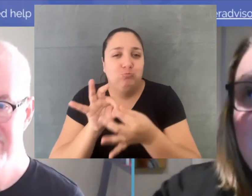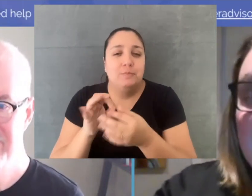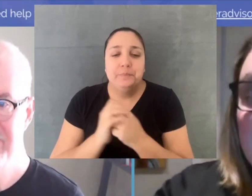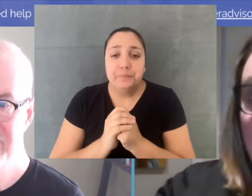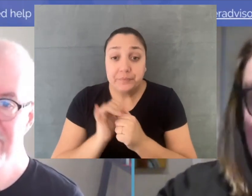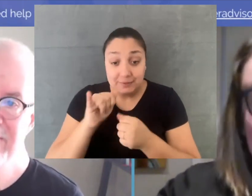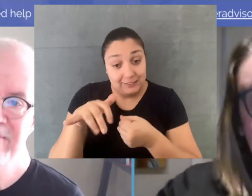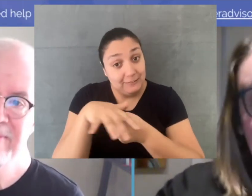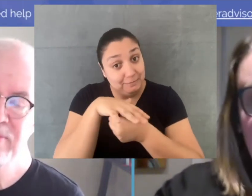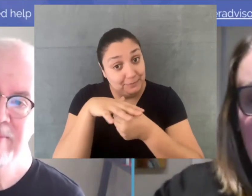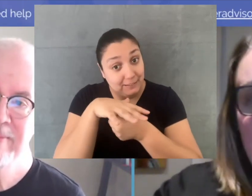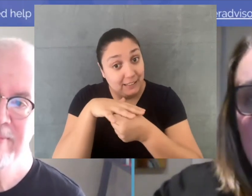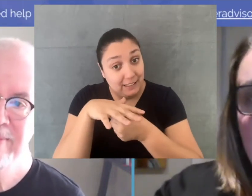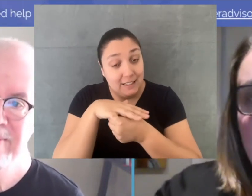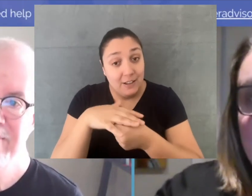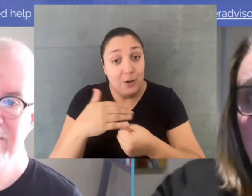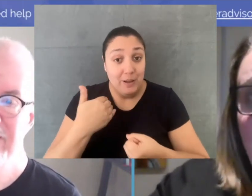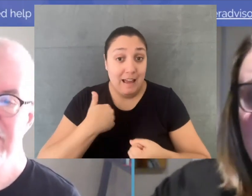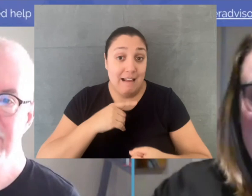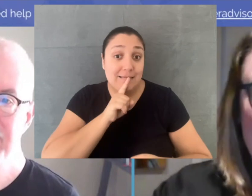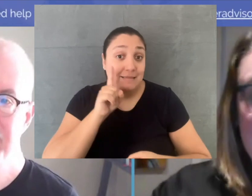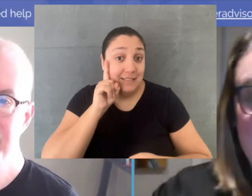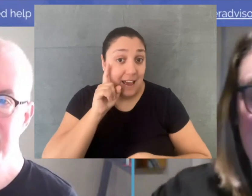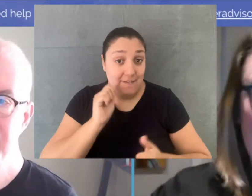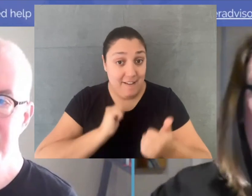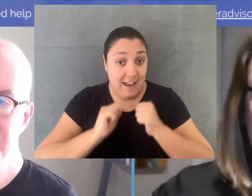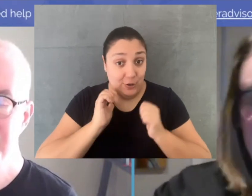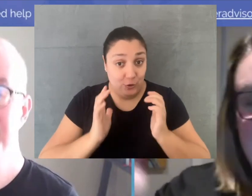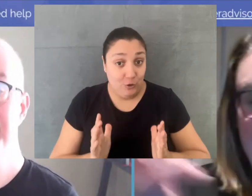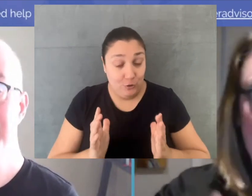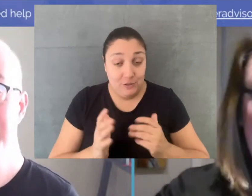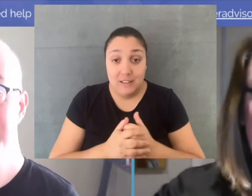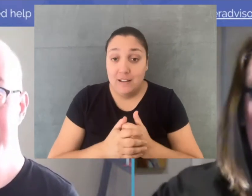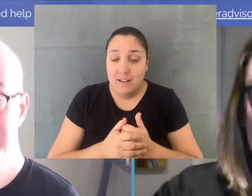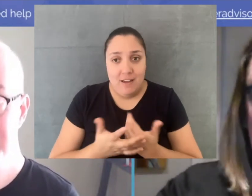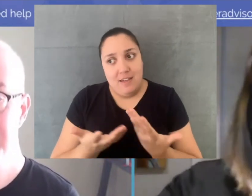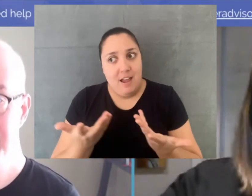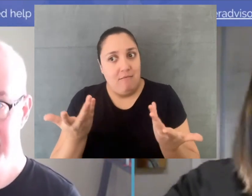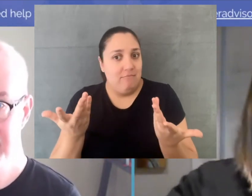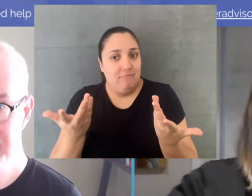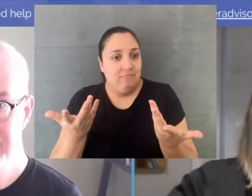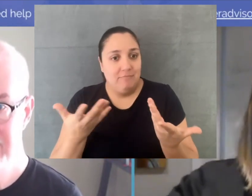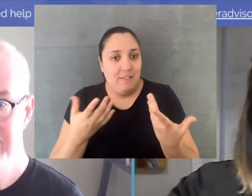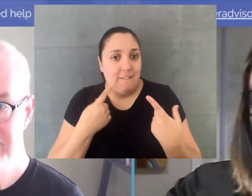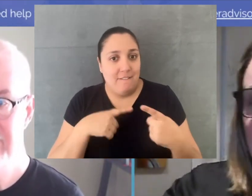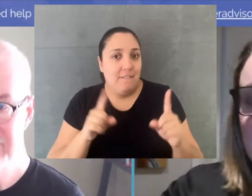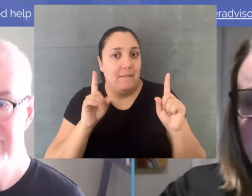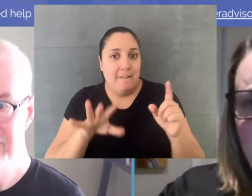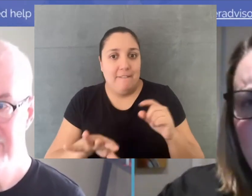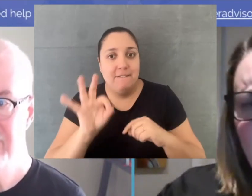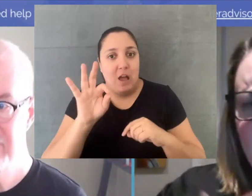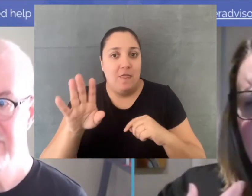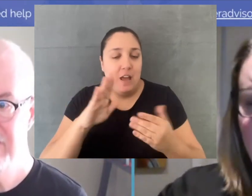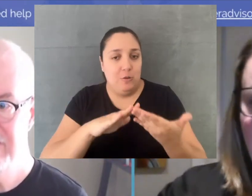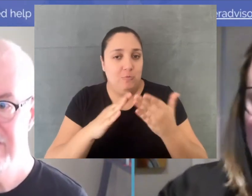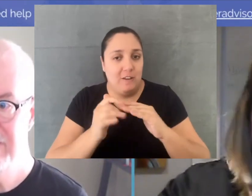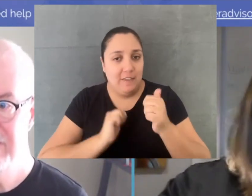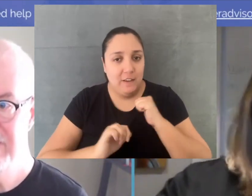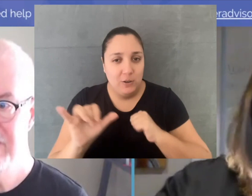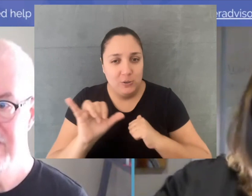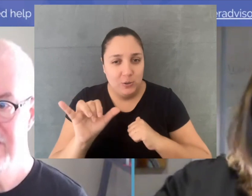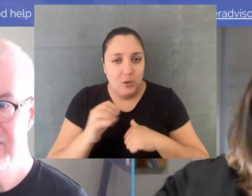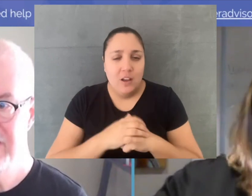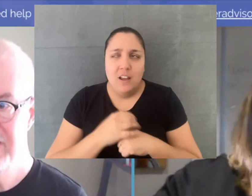And in that space, we had deaf actors who had, managed to find this community theater as well. And what I